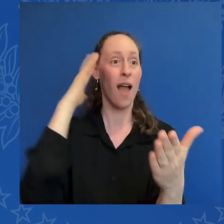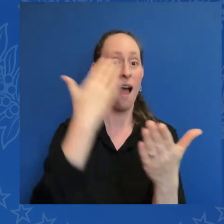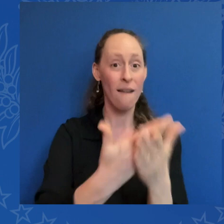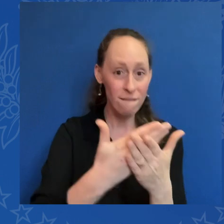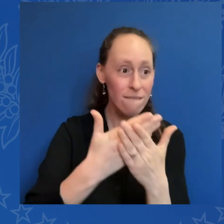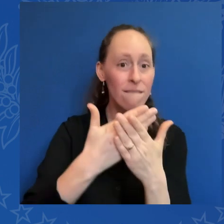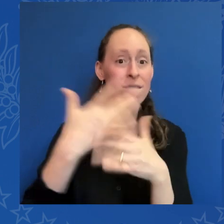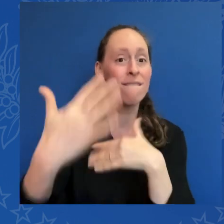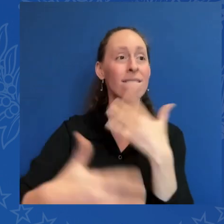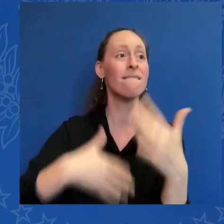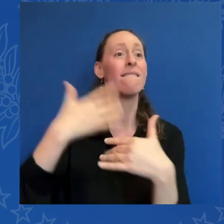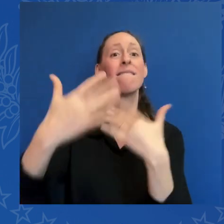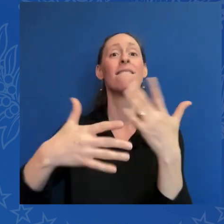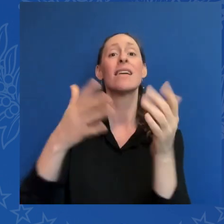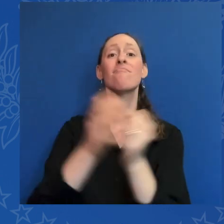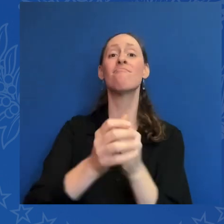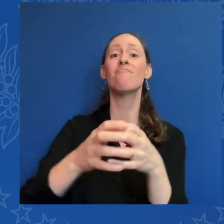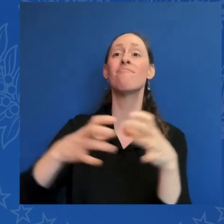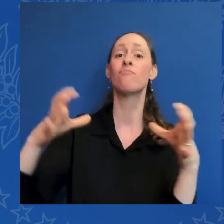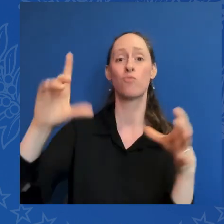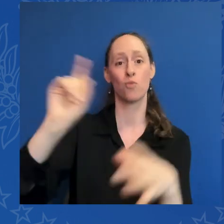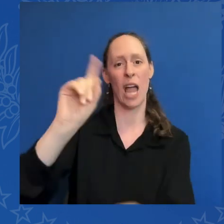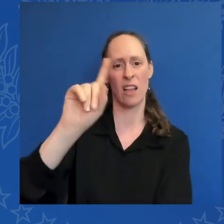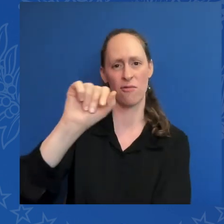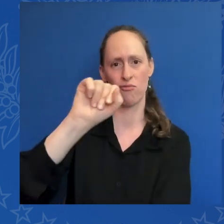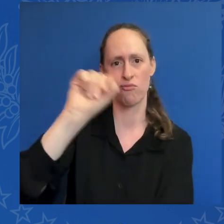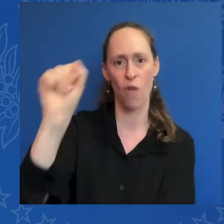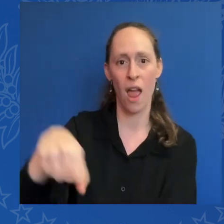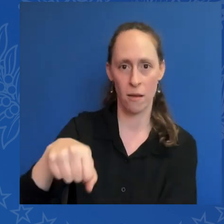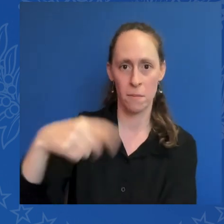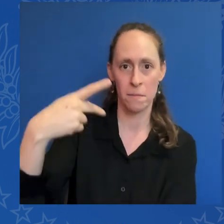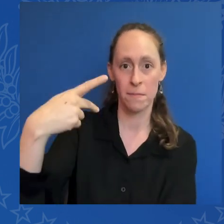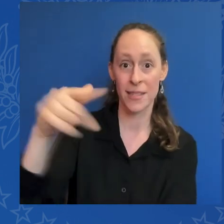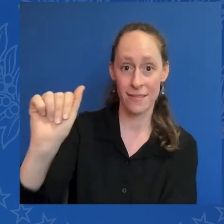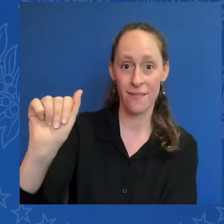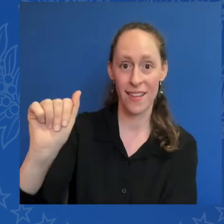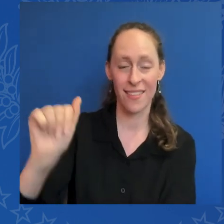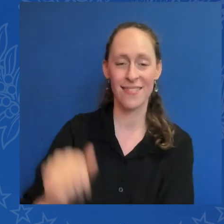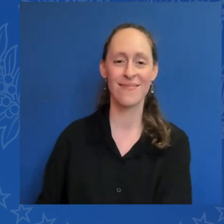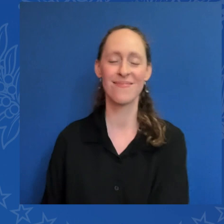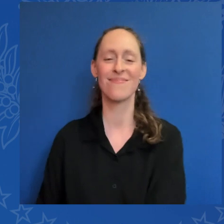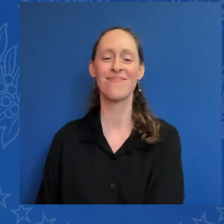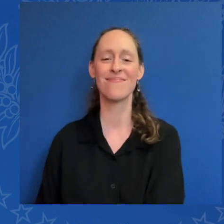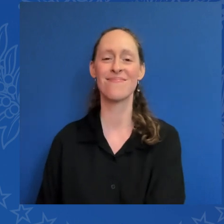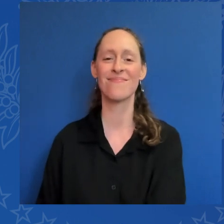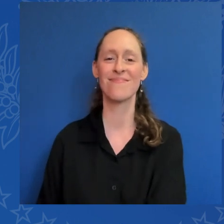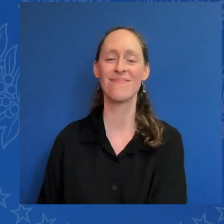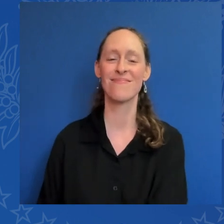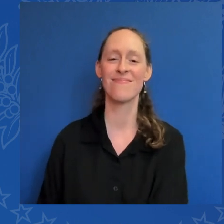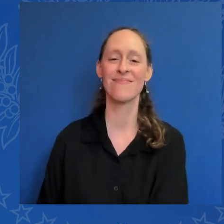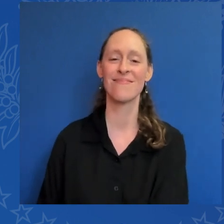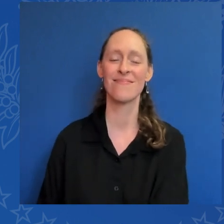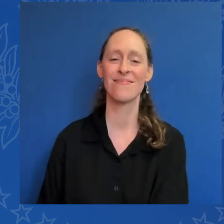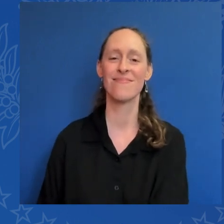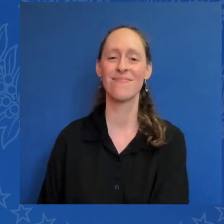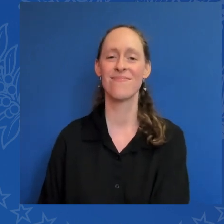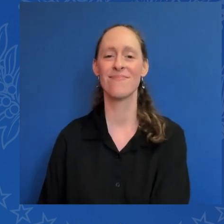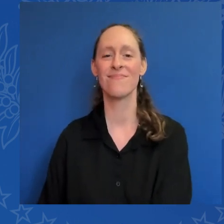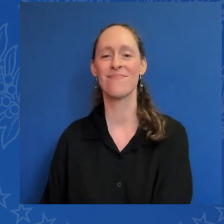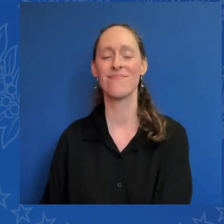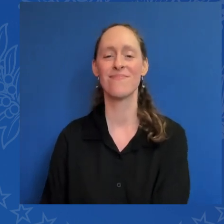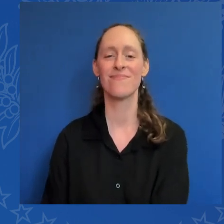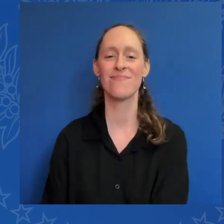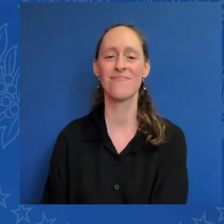say, and my mother lived. And matter of fact, I'm going to be heading to the other end side of the